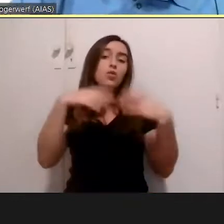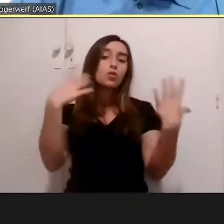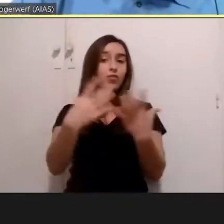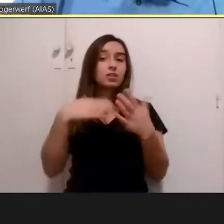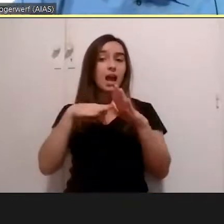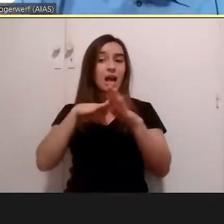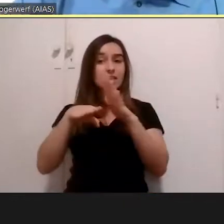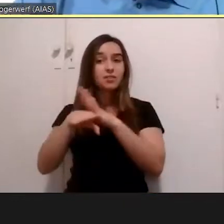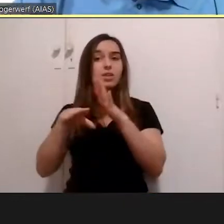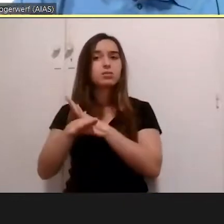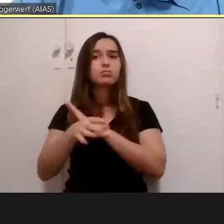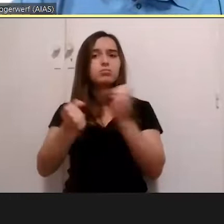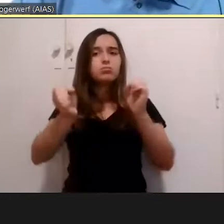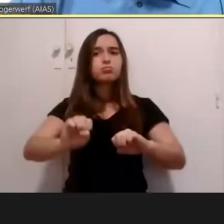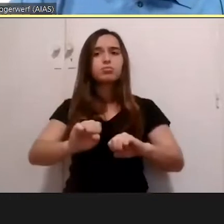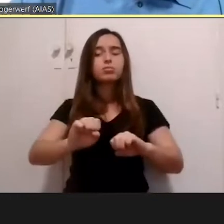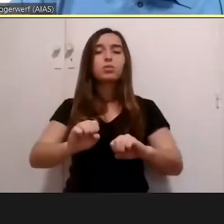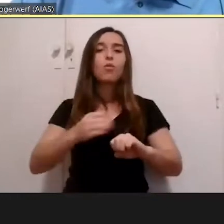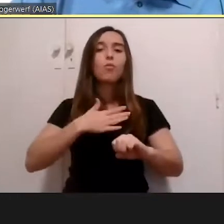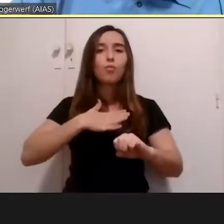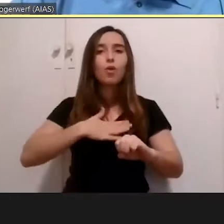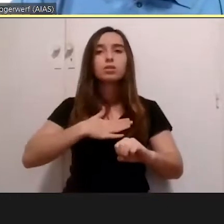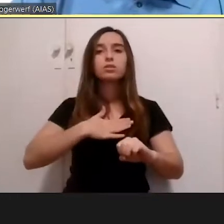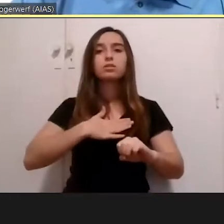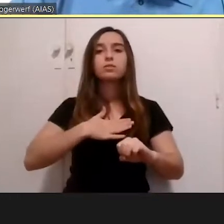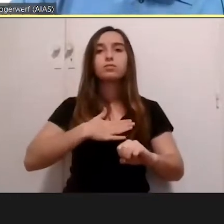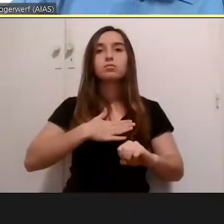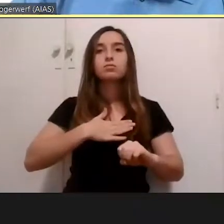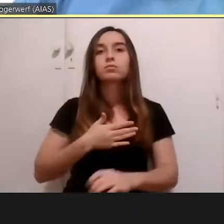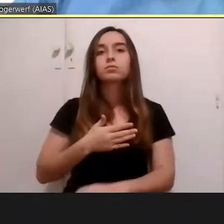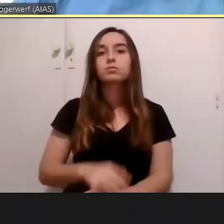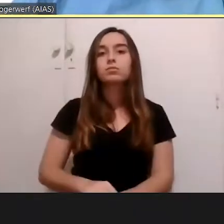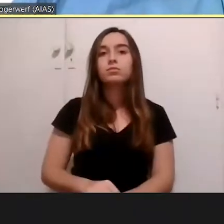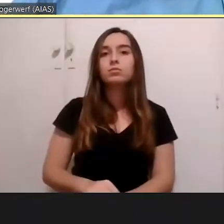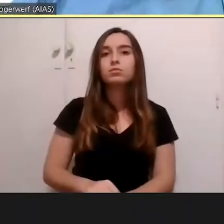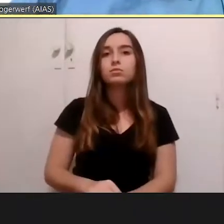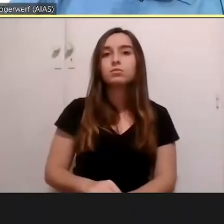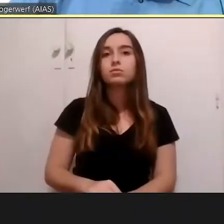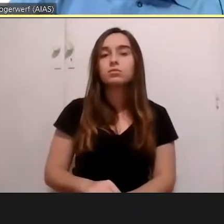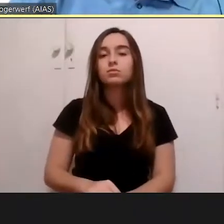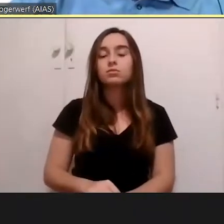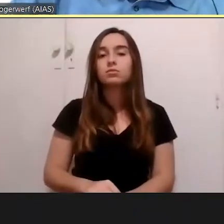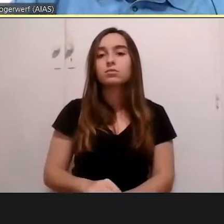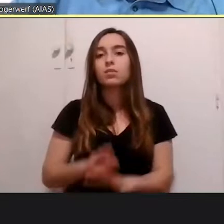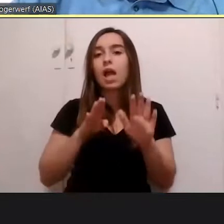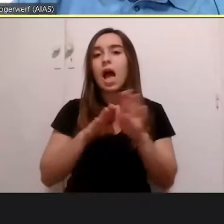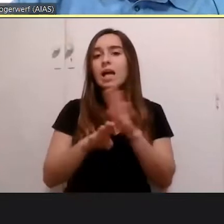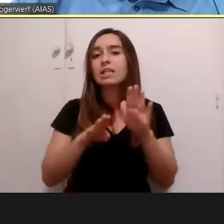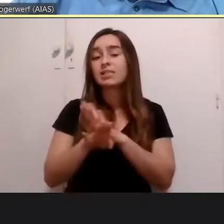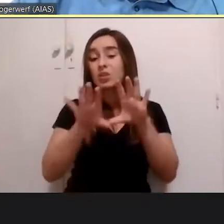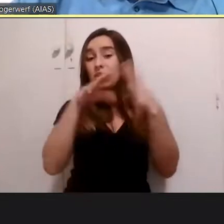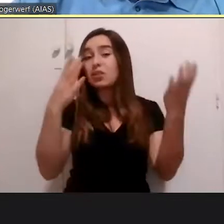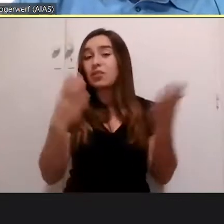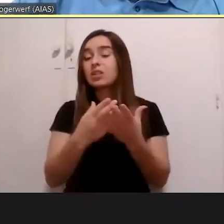bit long, but it's worth reading it together. Achieving universal accessibility requires a cohesive approach to access